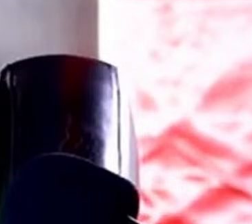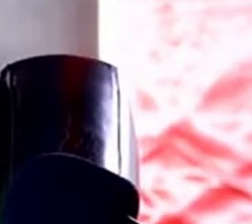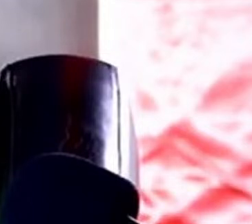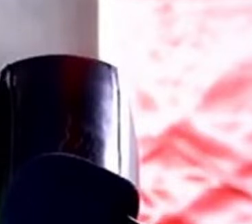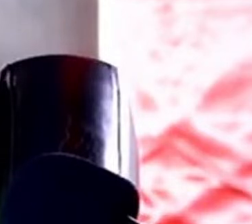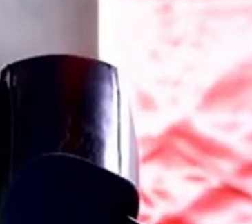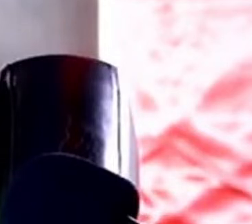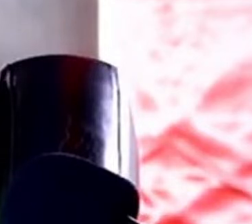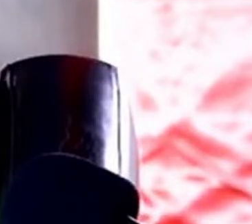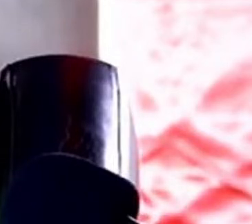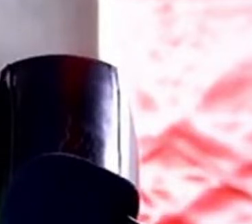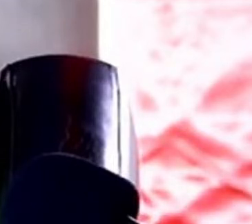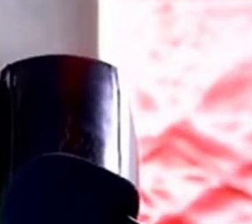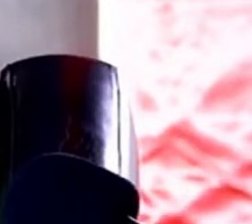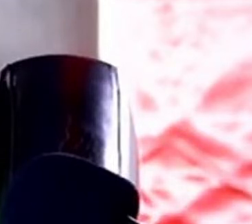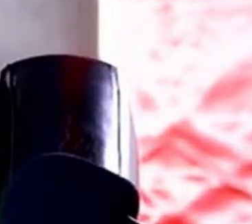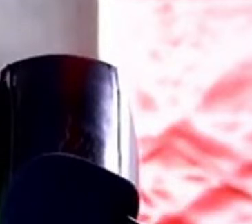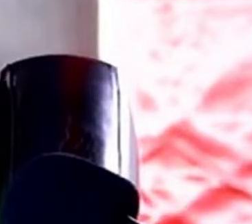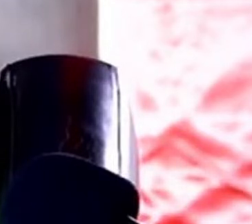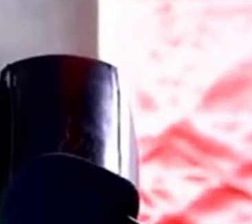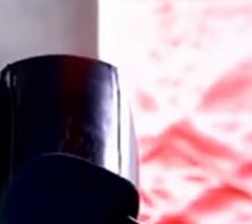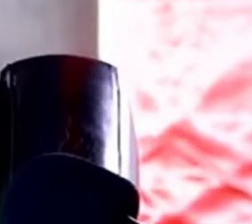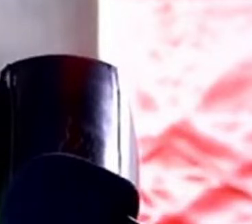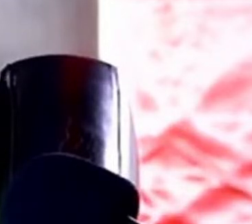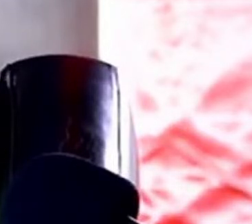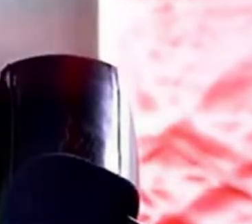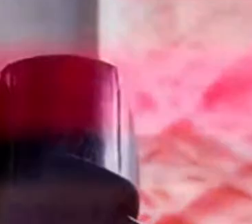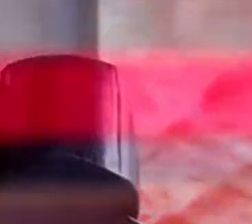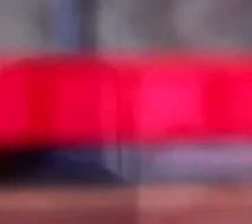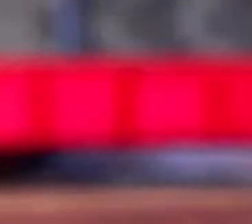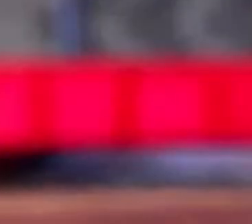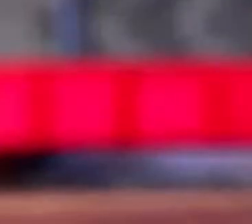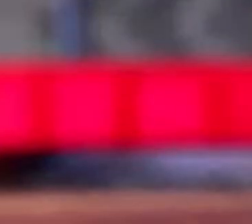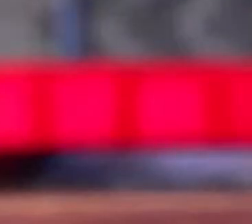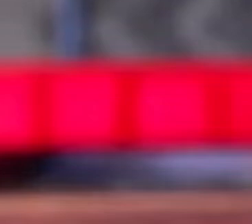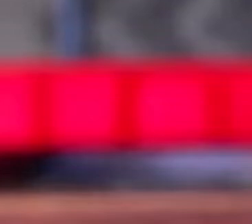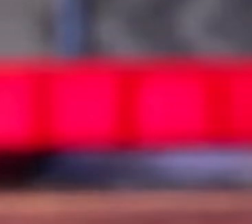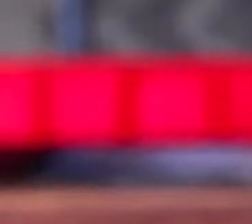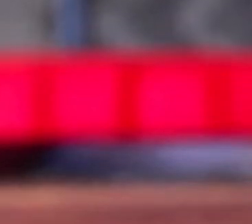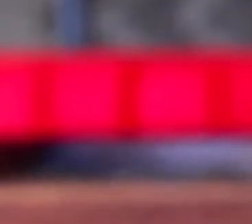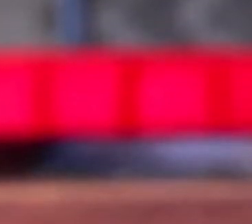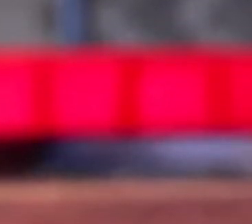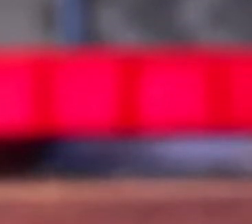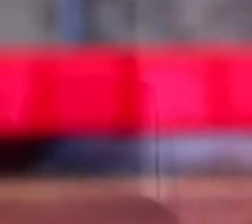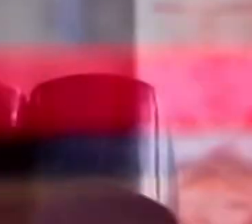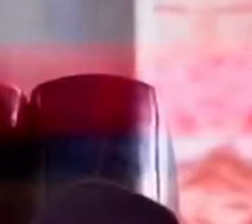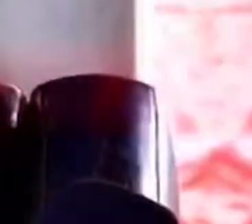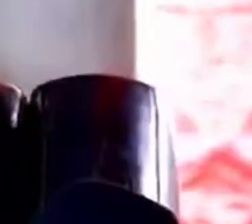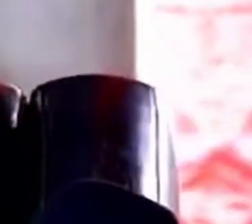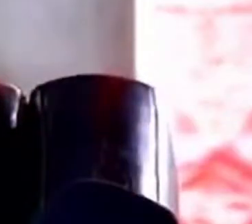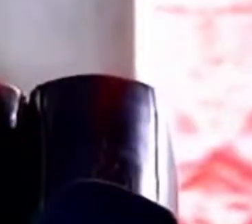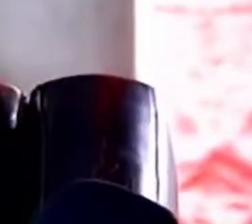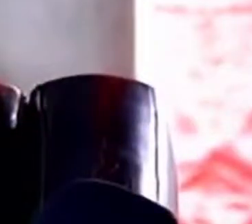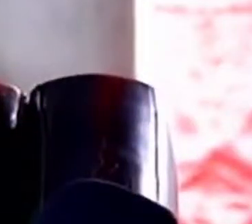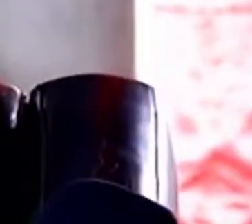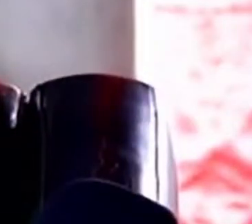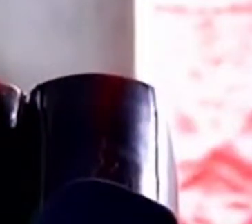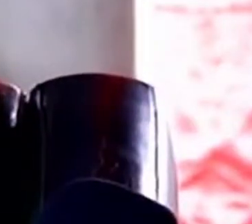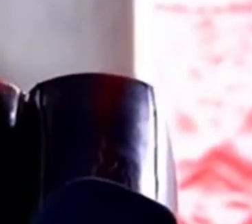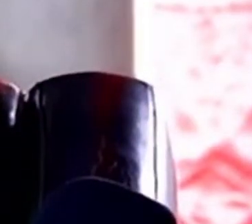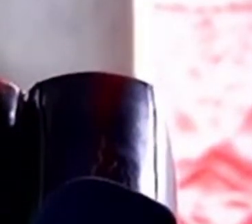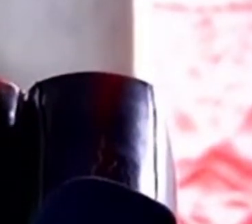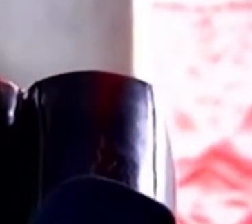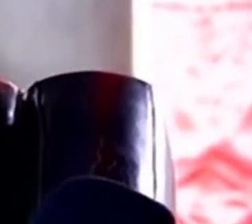my company. I think I won the first contract. So I've been in construction industry. She's married and has 5 children. I've got